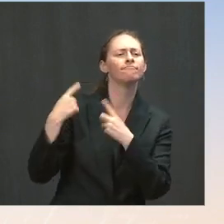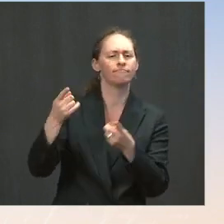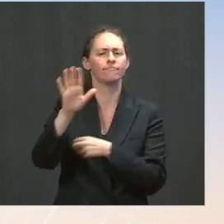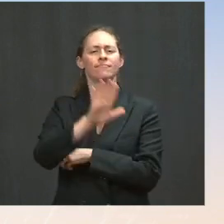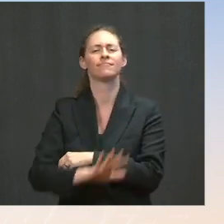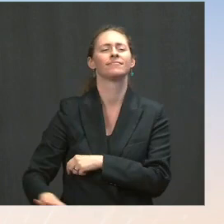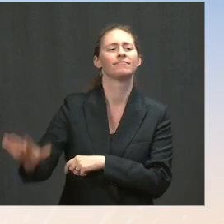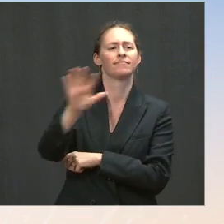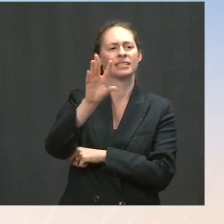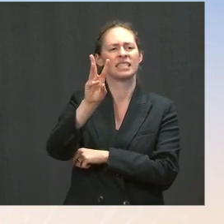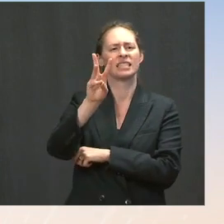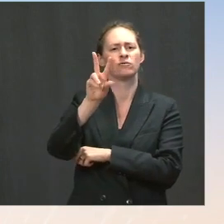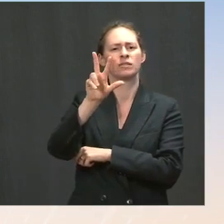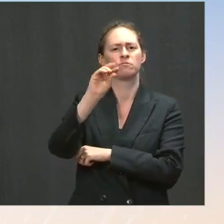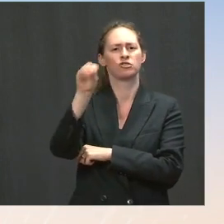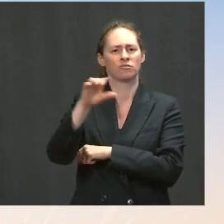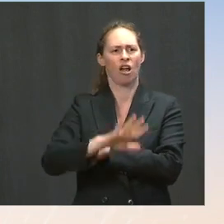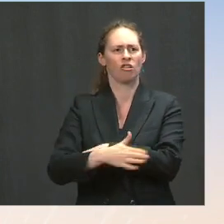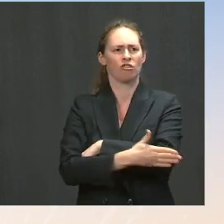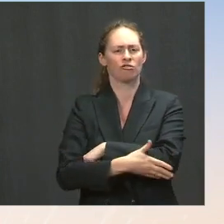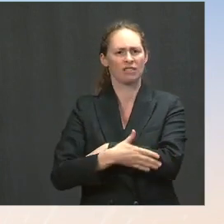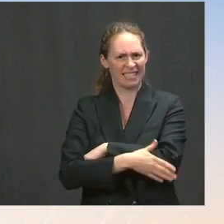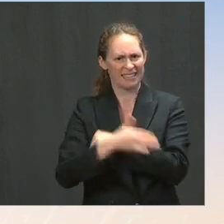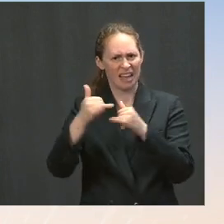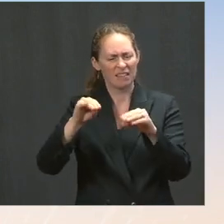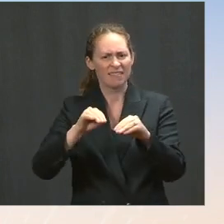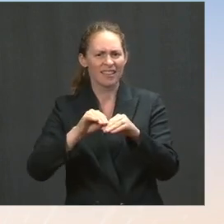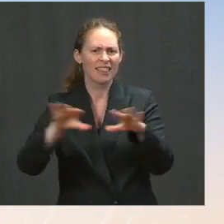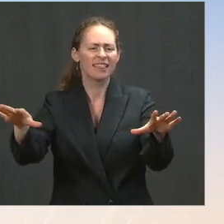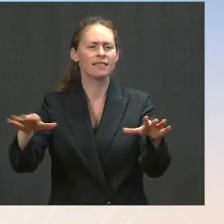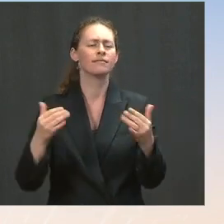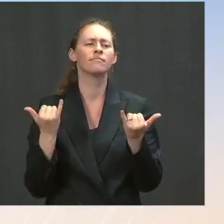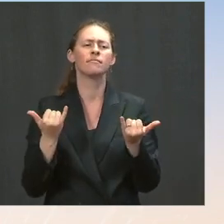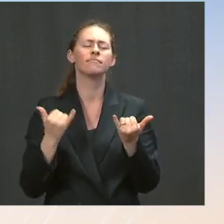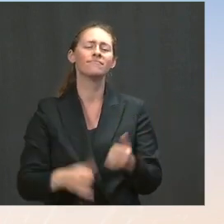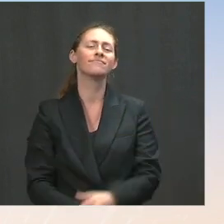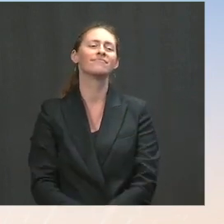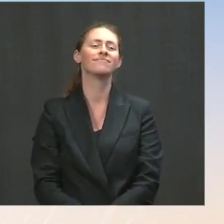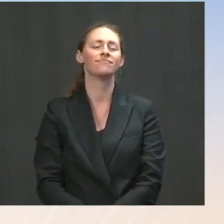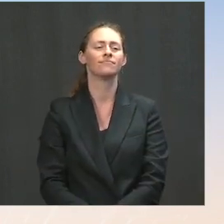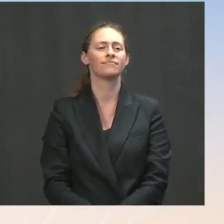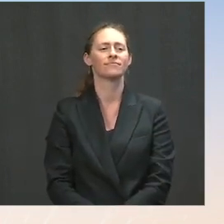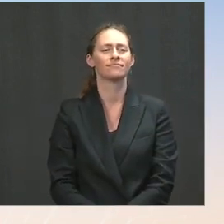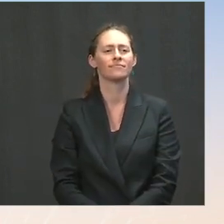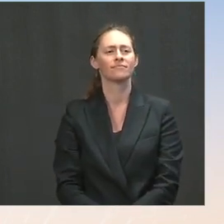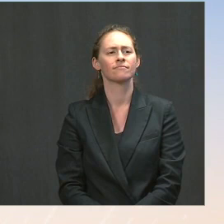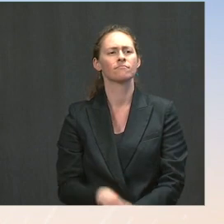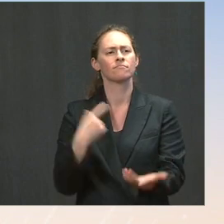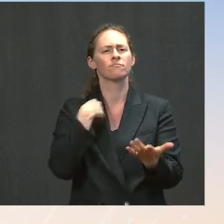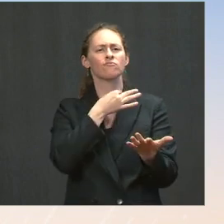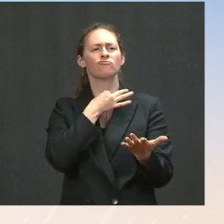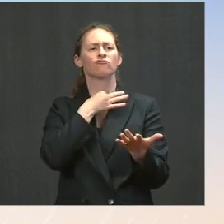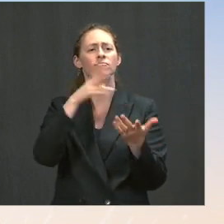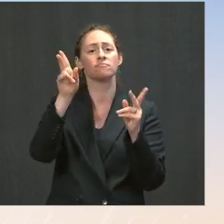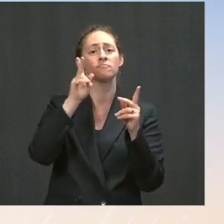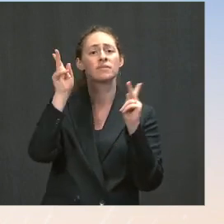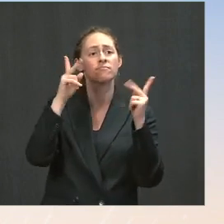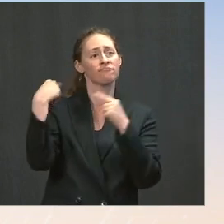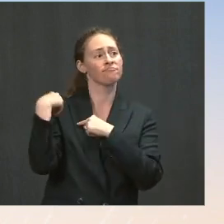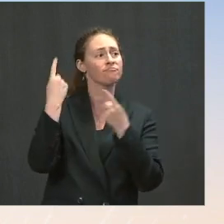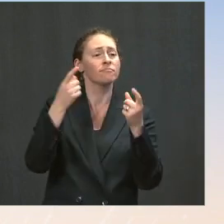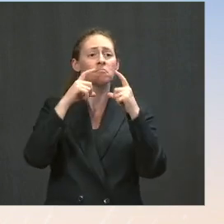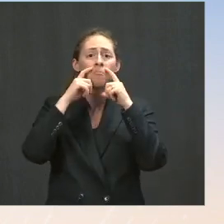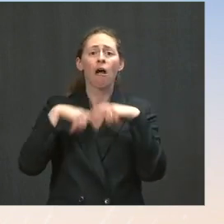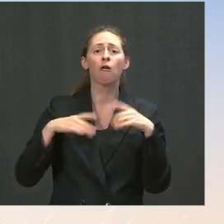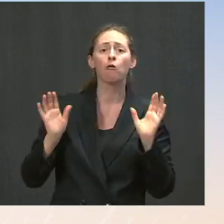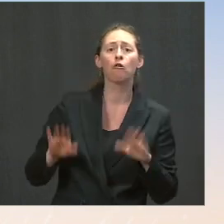House get Americans to start wearing masks when they've gone for more than 2 months without them? Will we see the president speak more about this? I mean, how